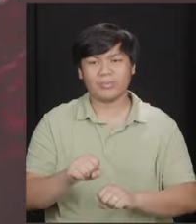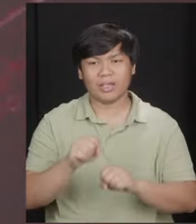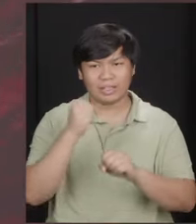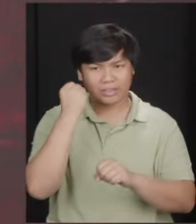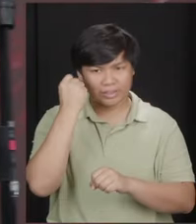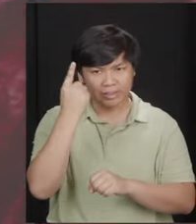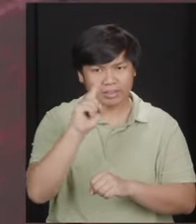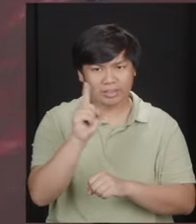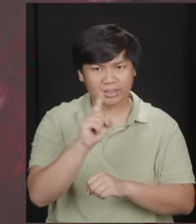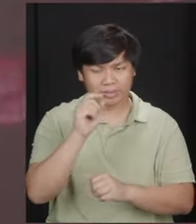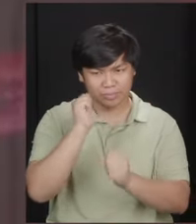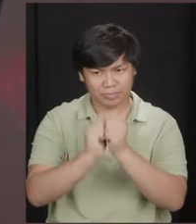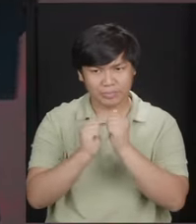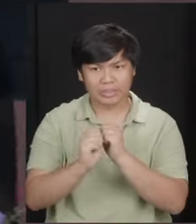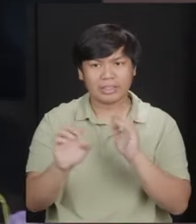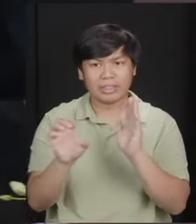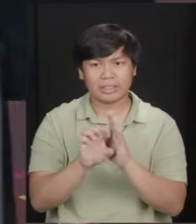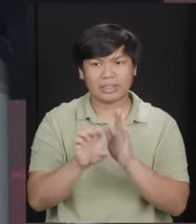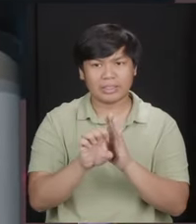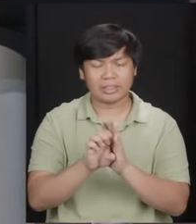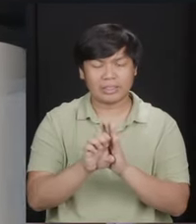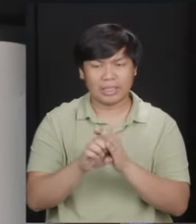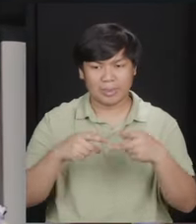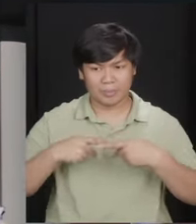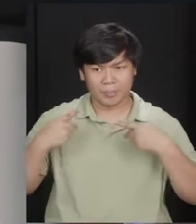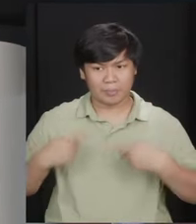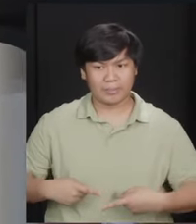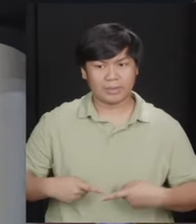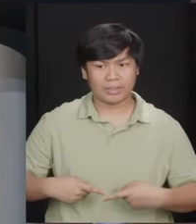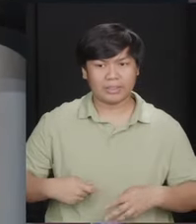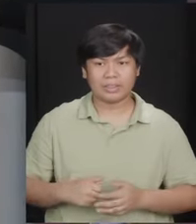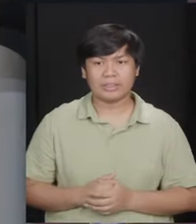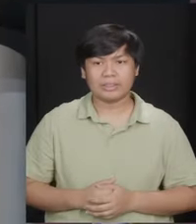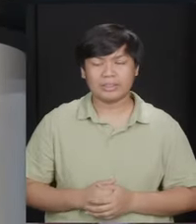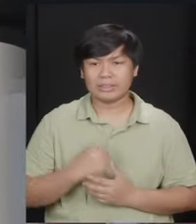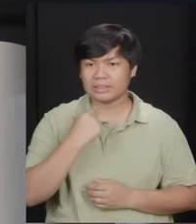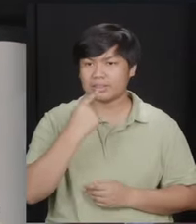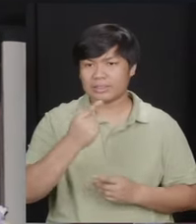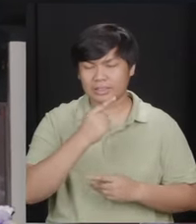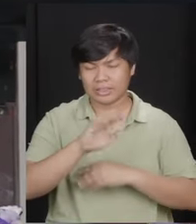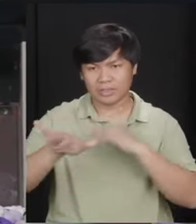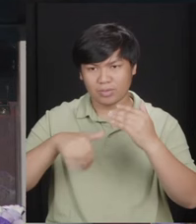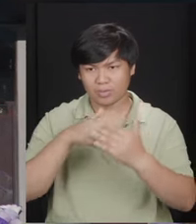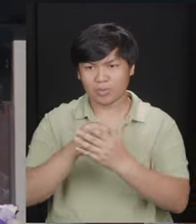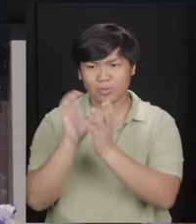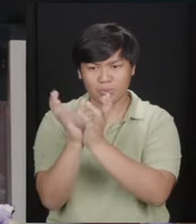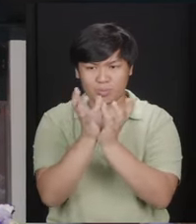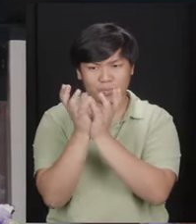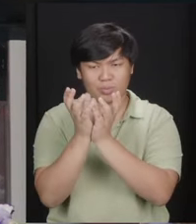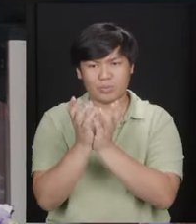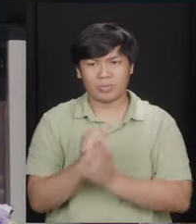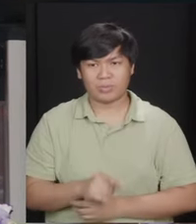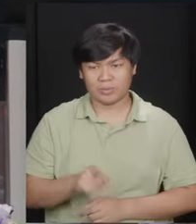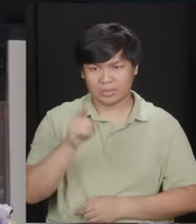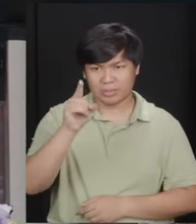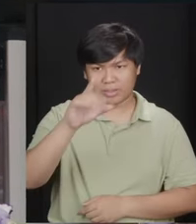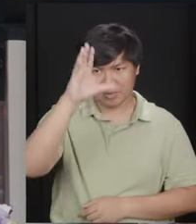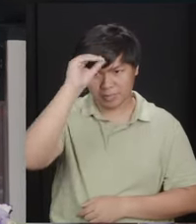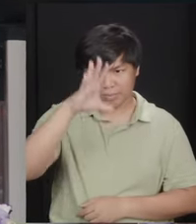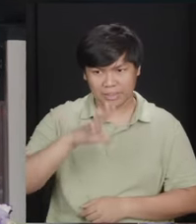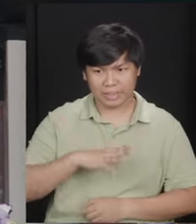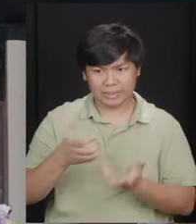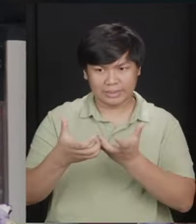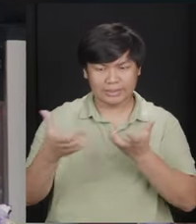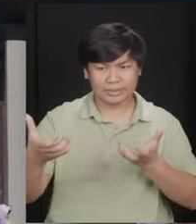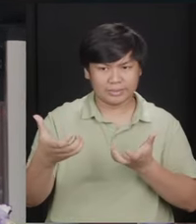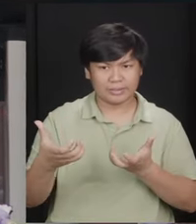said. For example, if a rabbi was to tell the whole community that this man is going to be